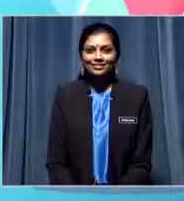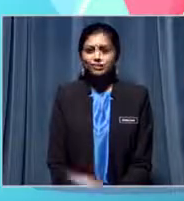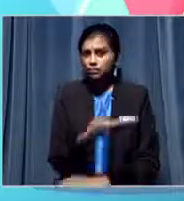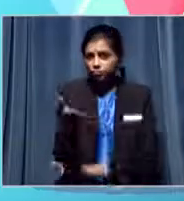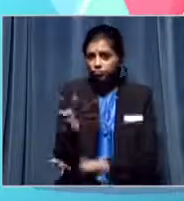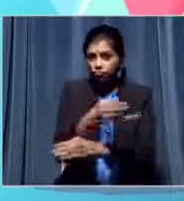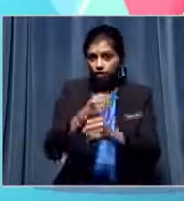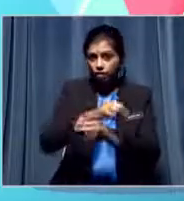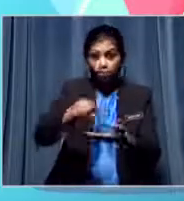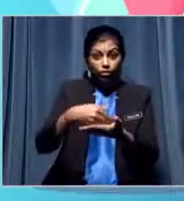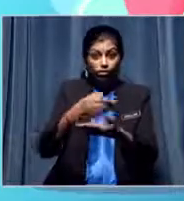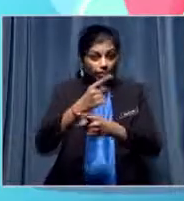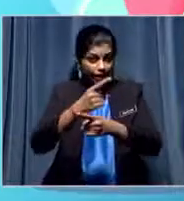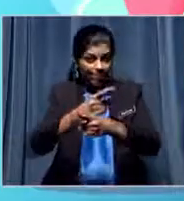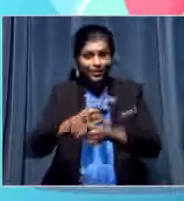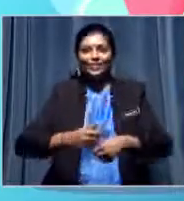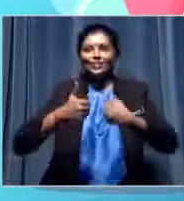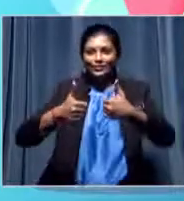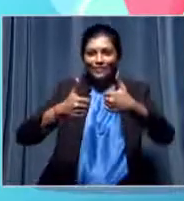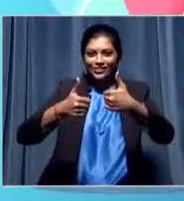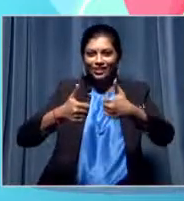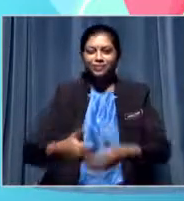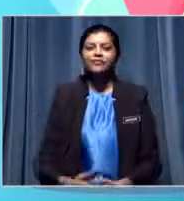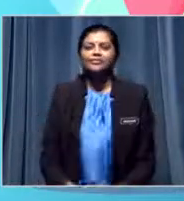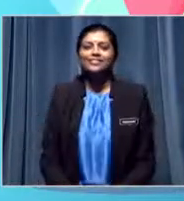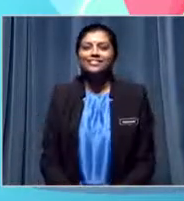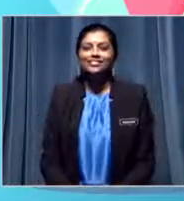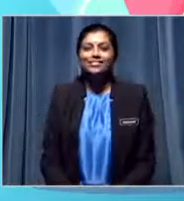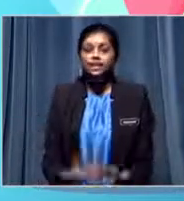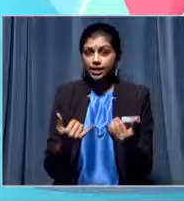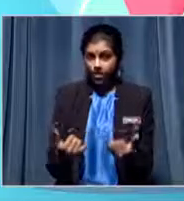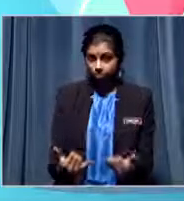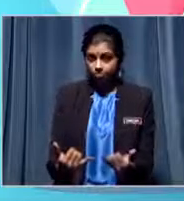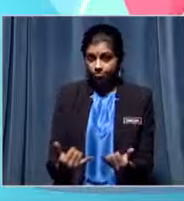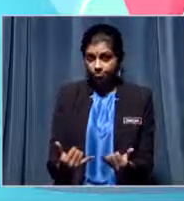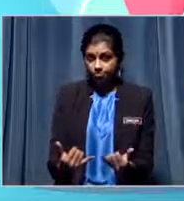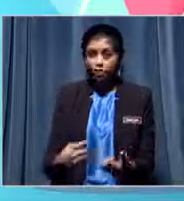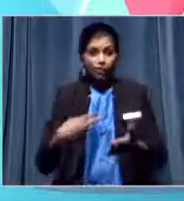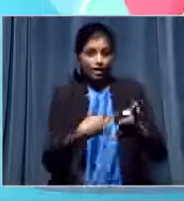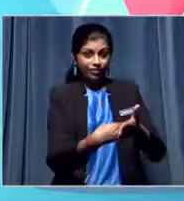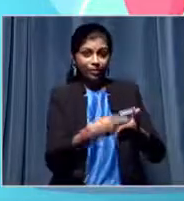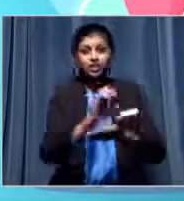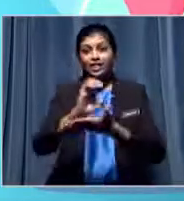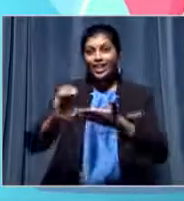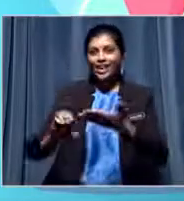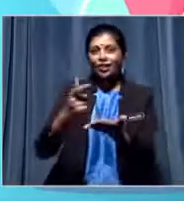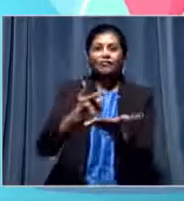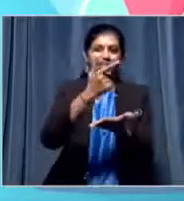Did you get it all right? Excellent job, everyone. Now, we have reached the end